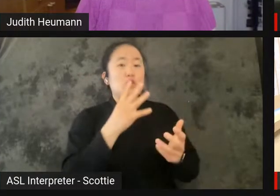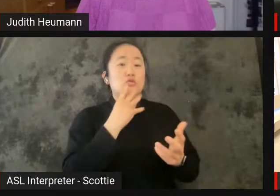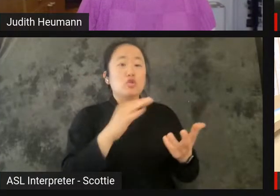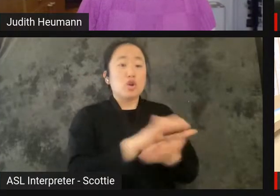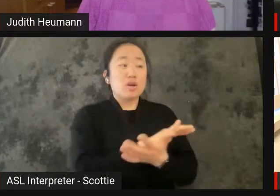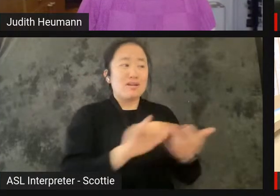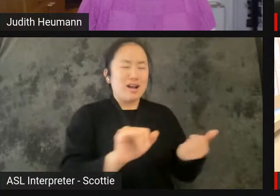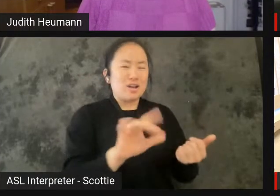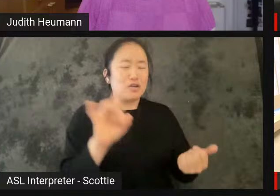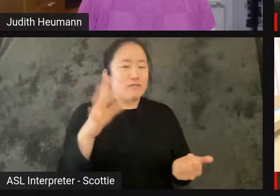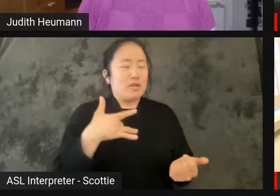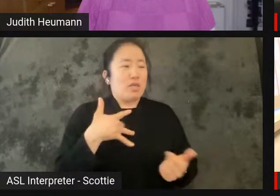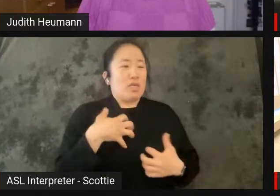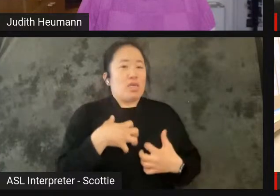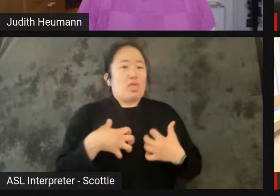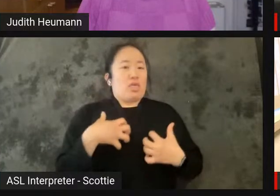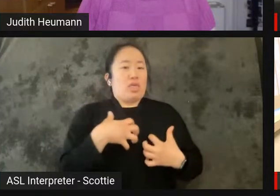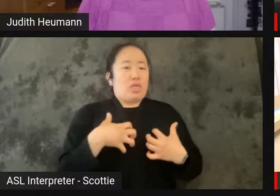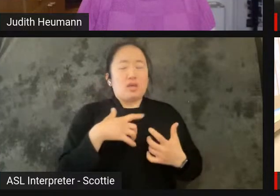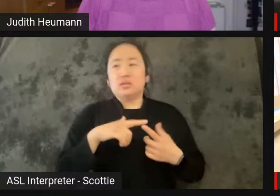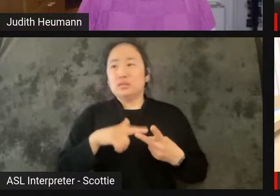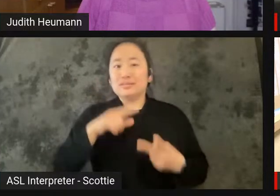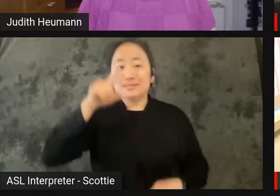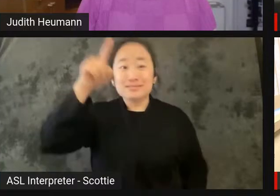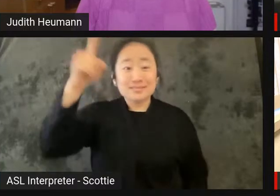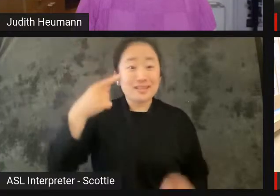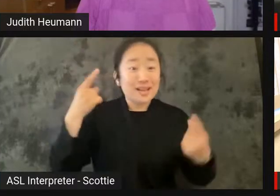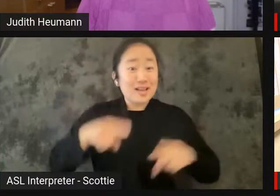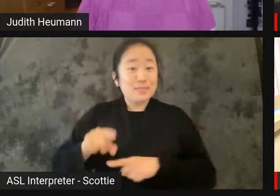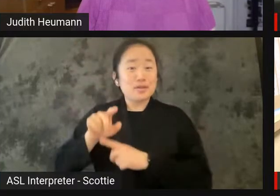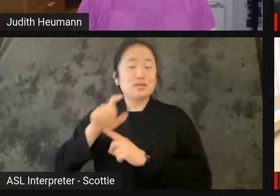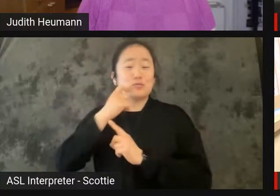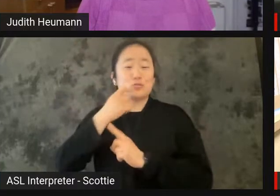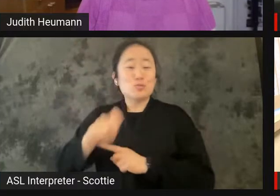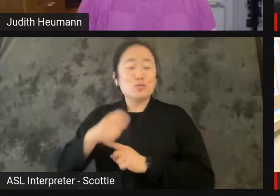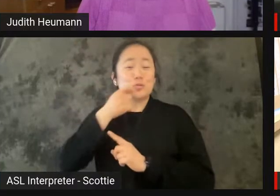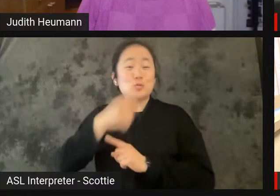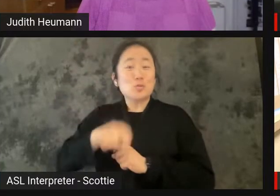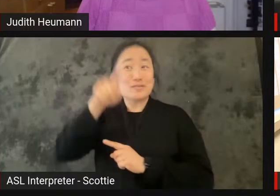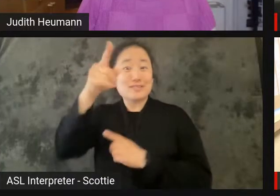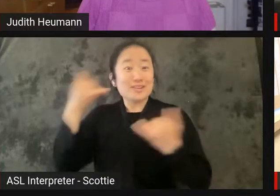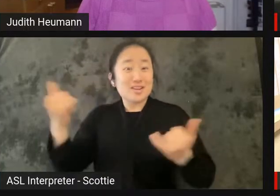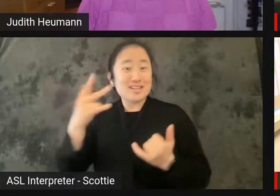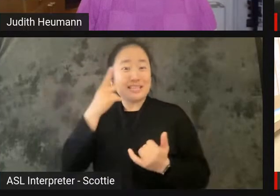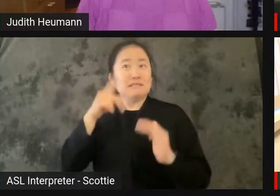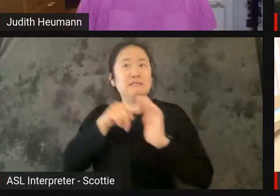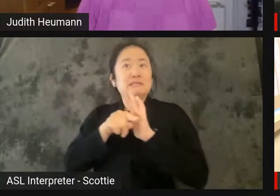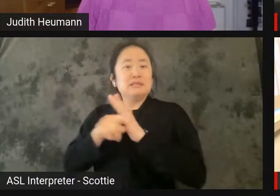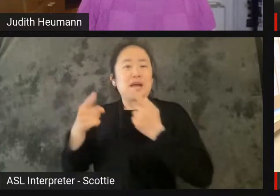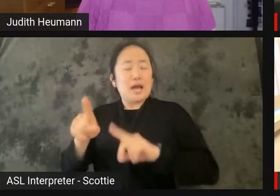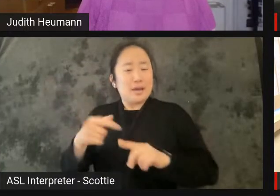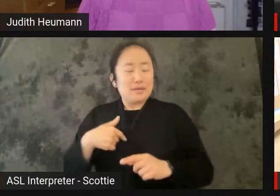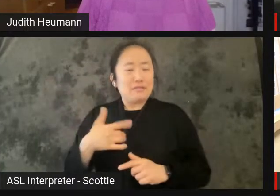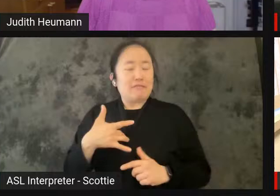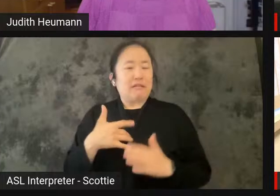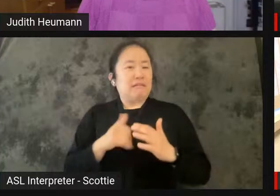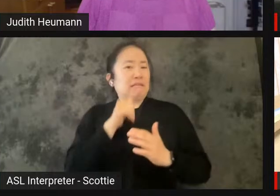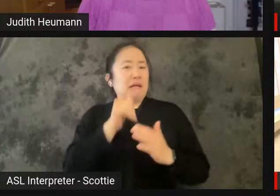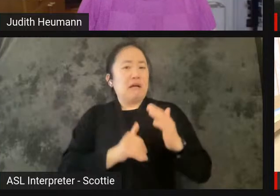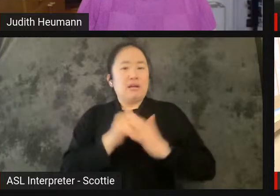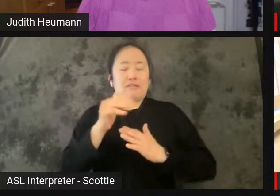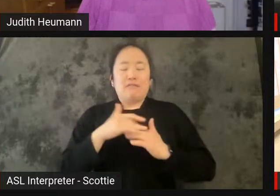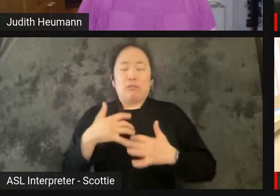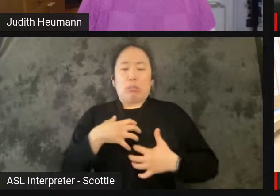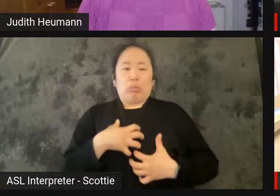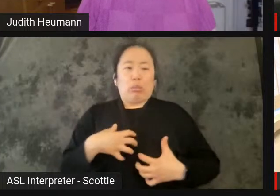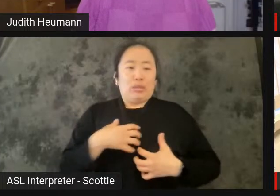mean, obviously, that is supposed to make you uncomfortable. It is supposed to make you intellectually look at what happened,